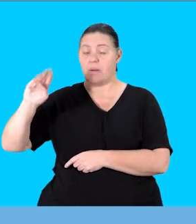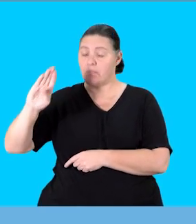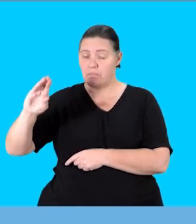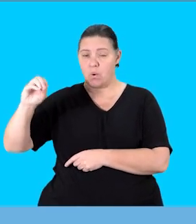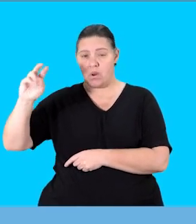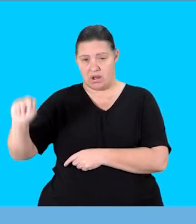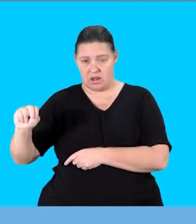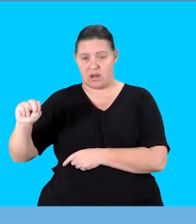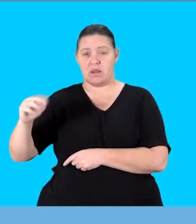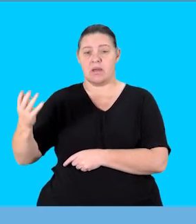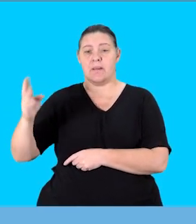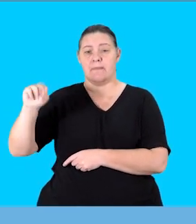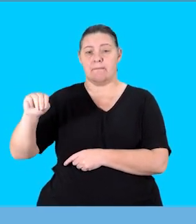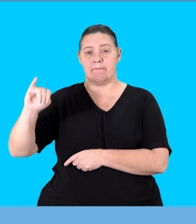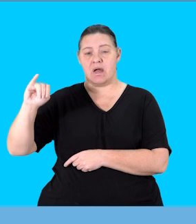monoxide.